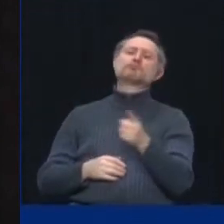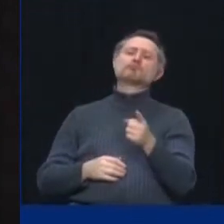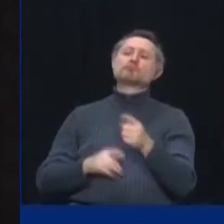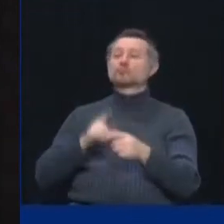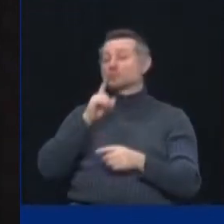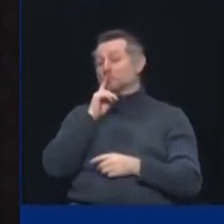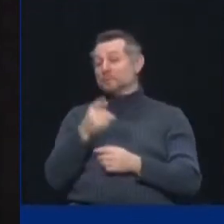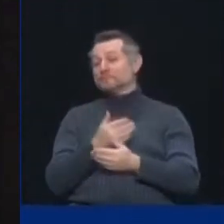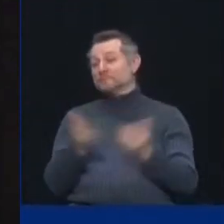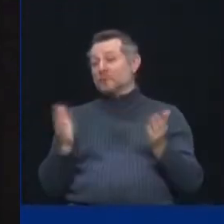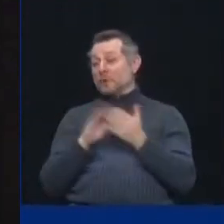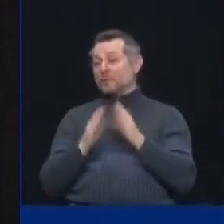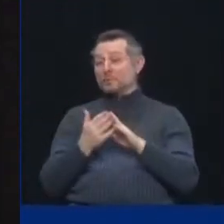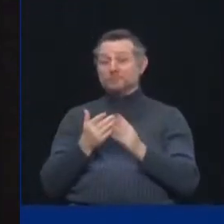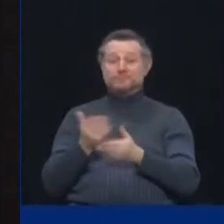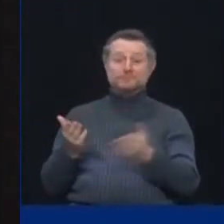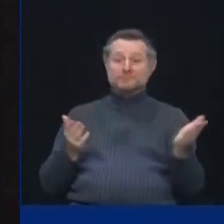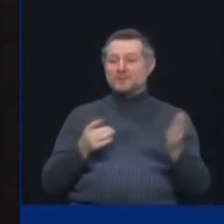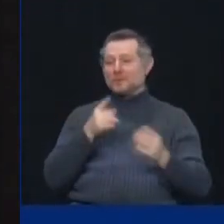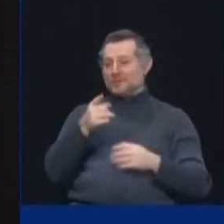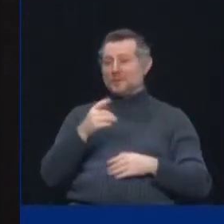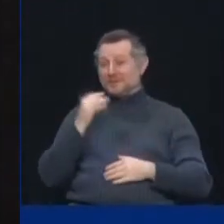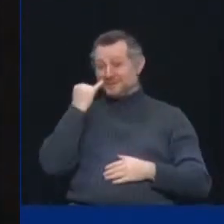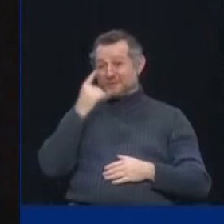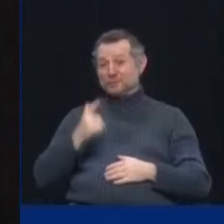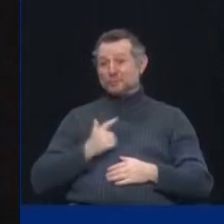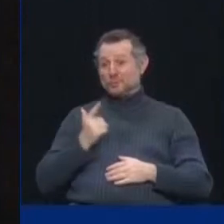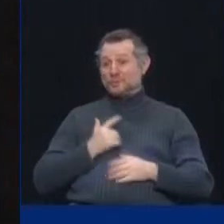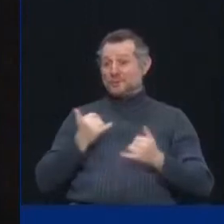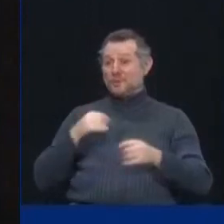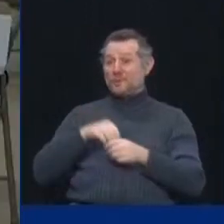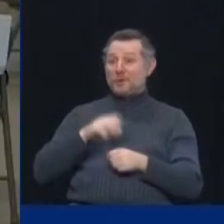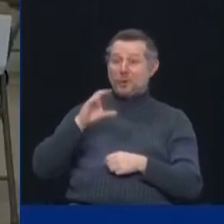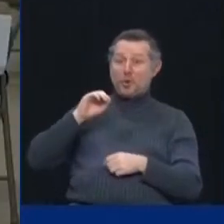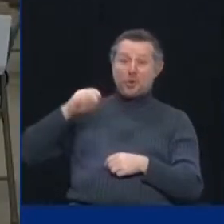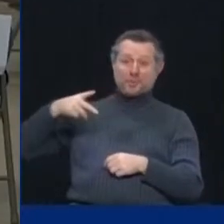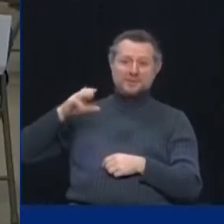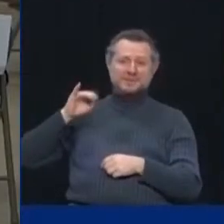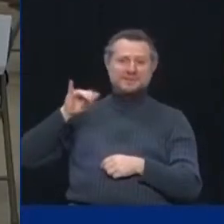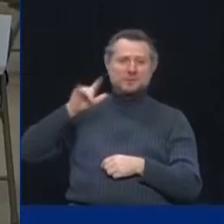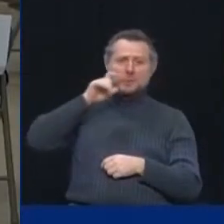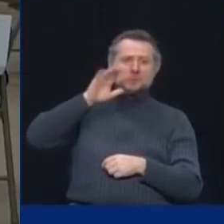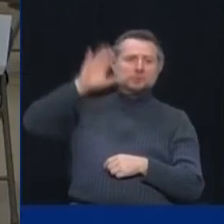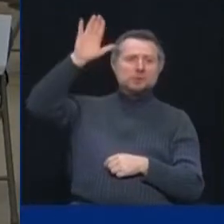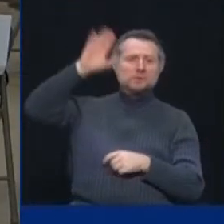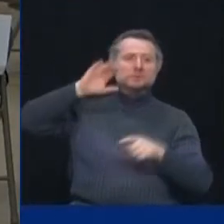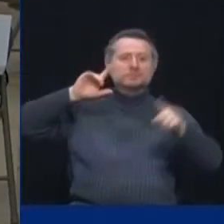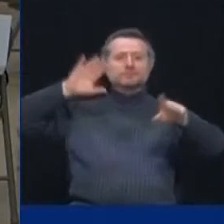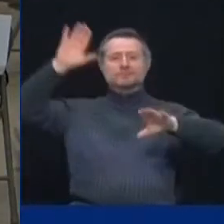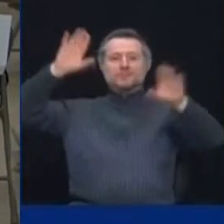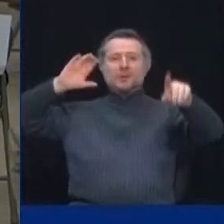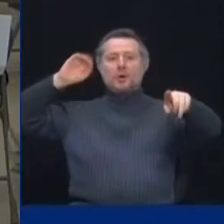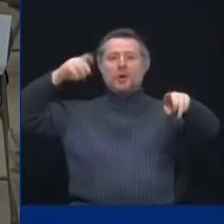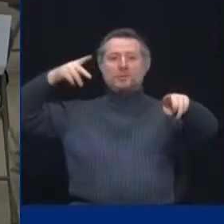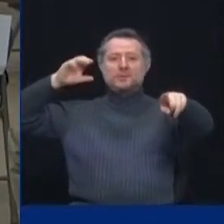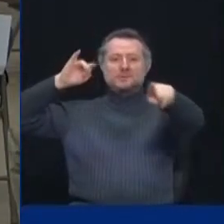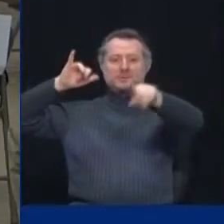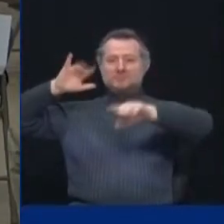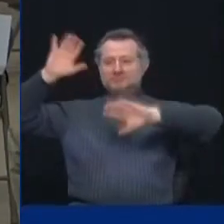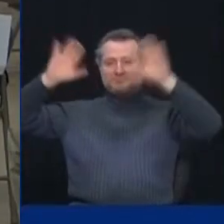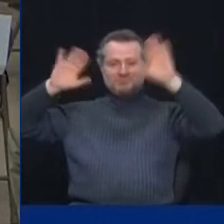this off, if you live in Co-op City, please raise your hand. Please raise your hand. Let's give them all a strong round of applause as well.